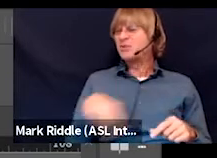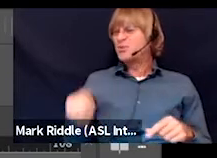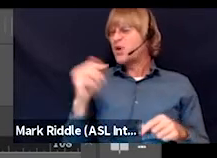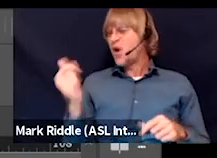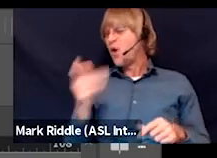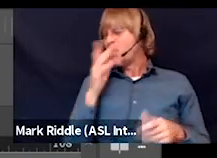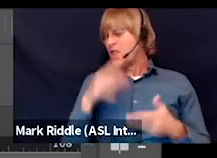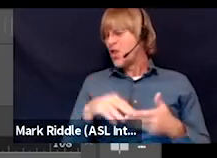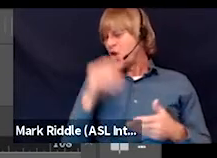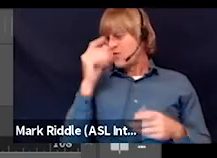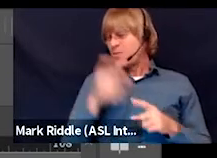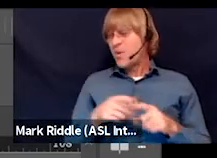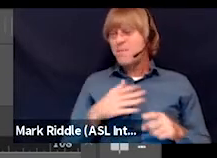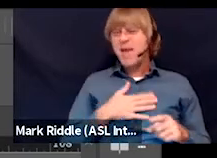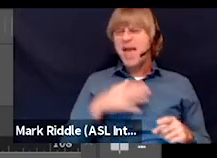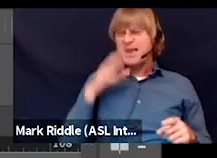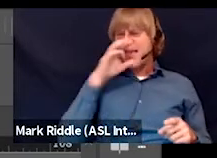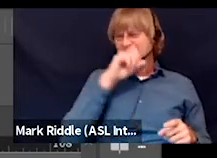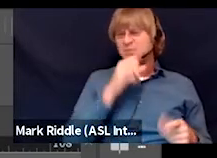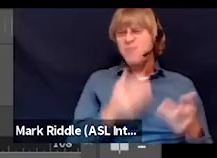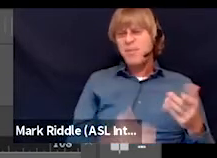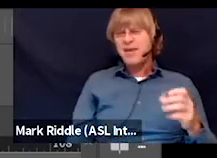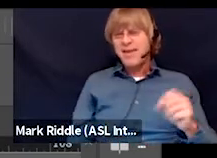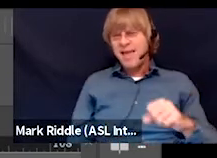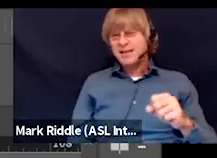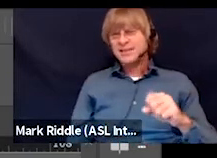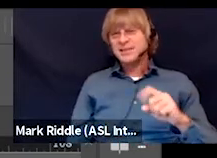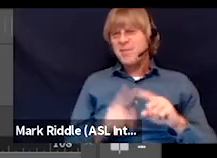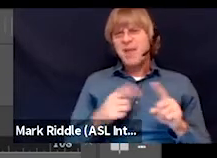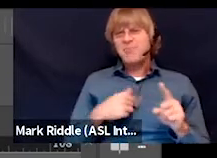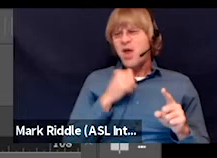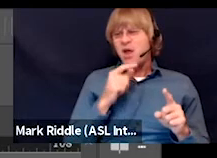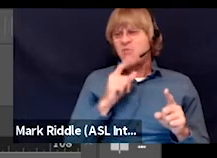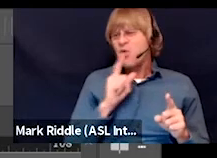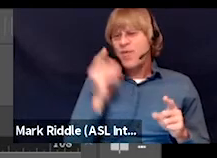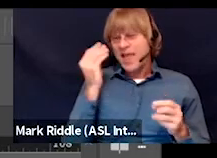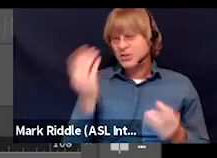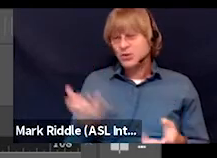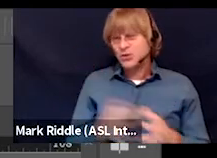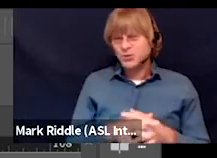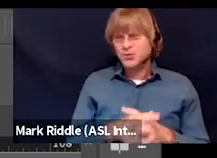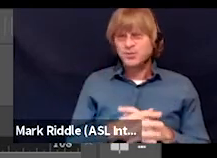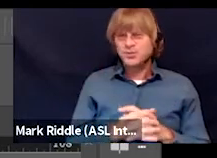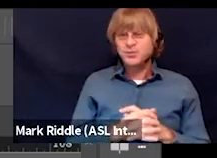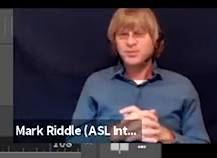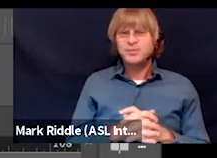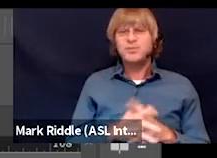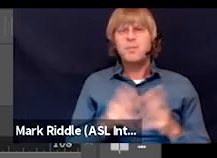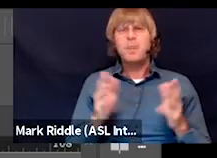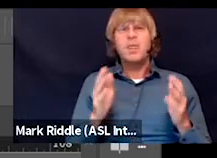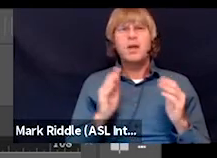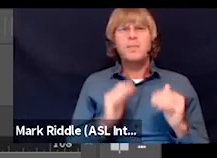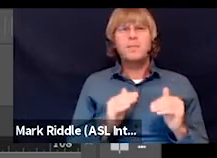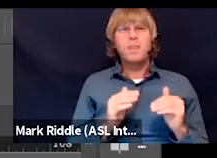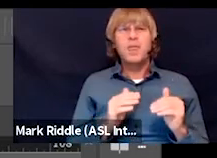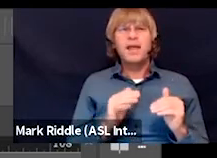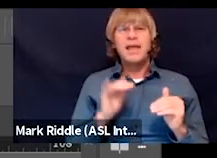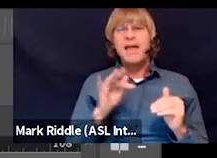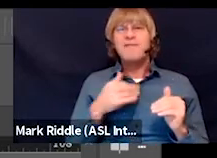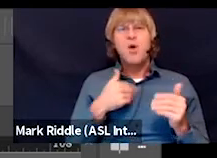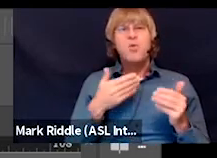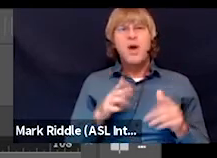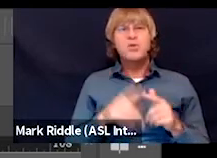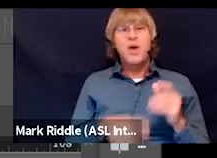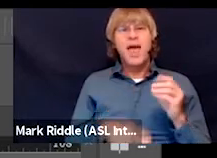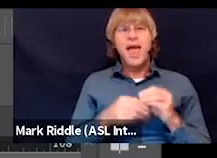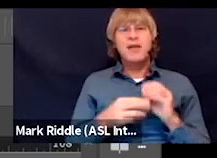know. My guess is probably yes, but I don't know the answer to that. And then is there a way to add